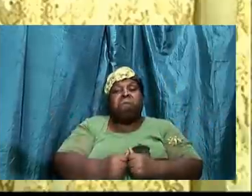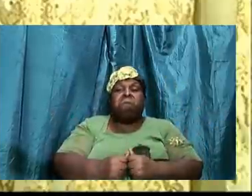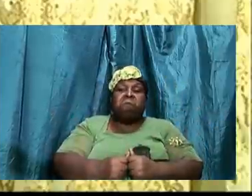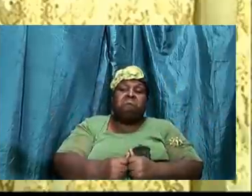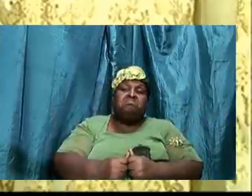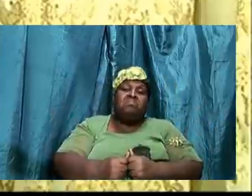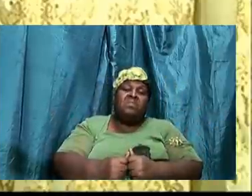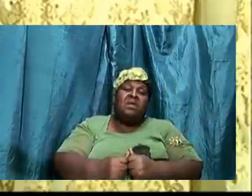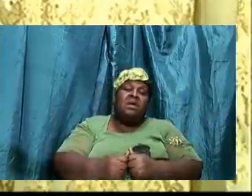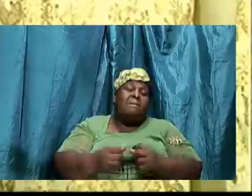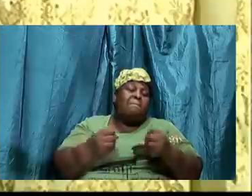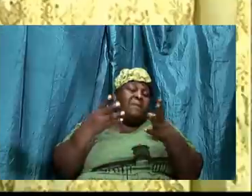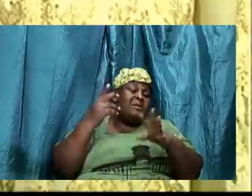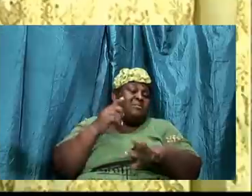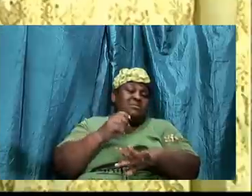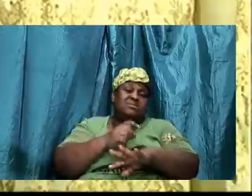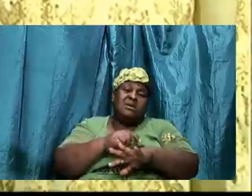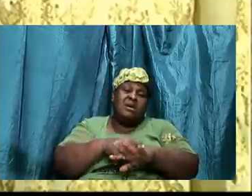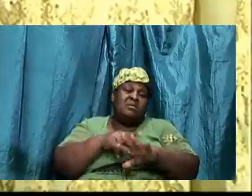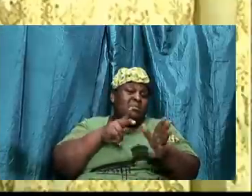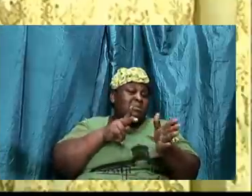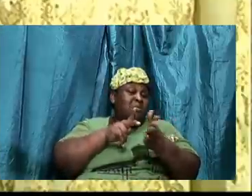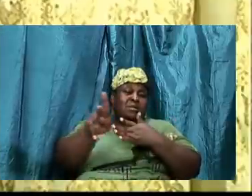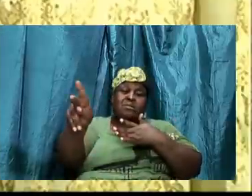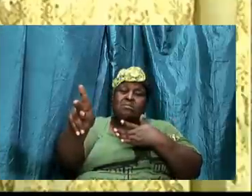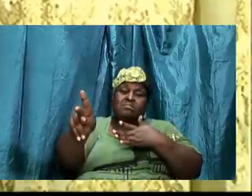And they oftentimes they kill.